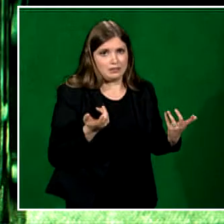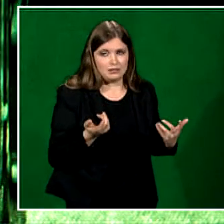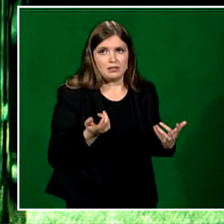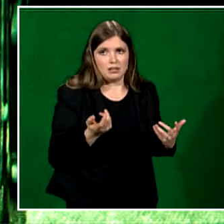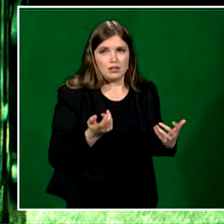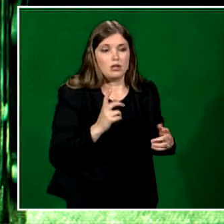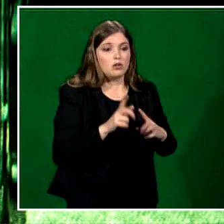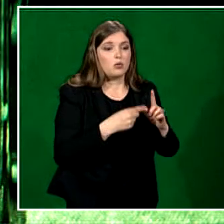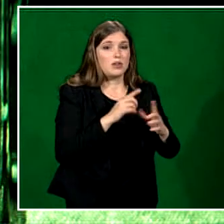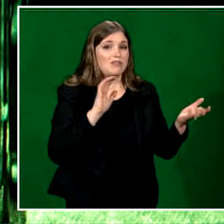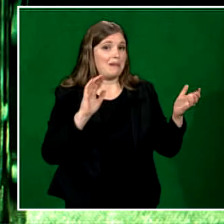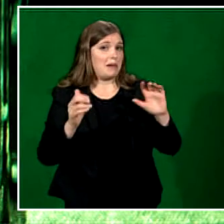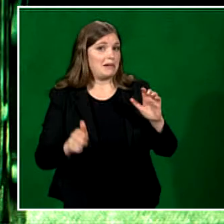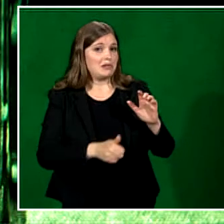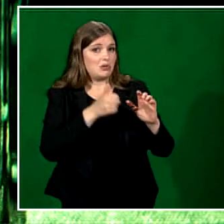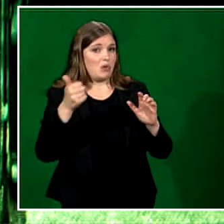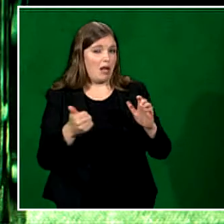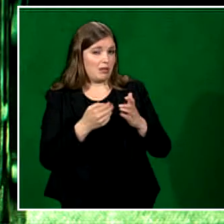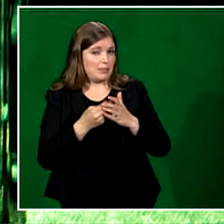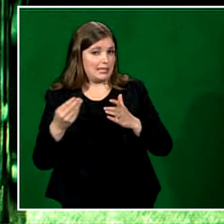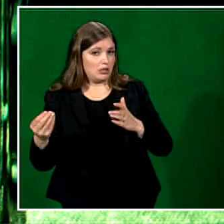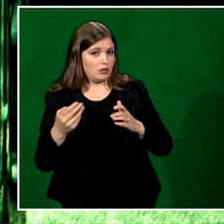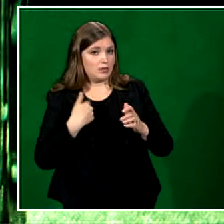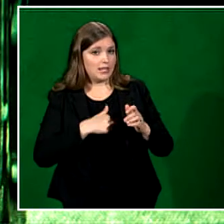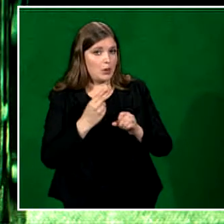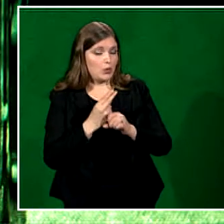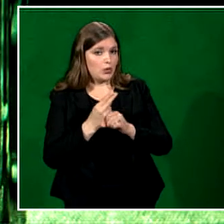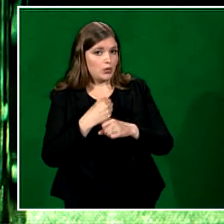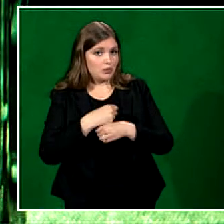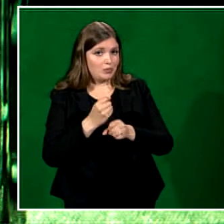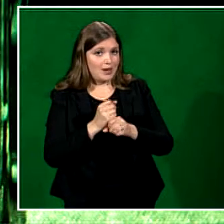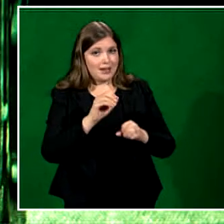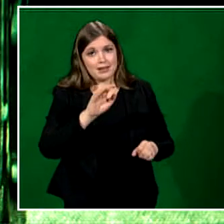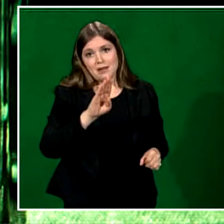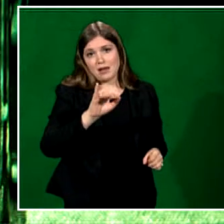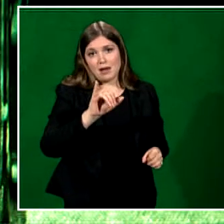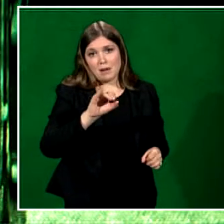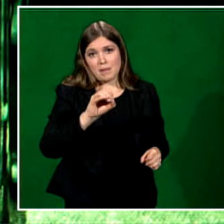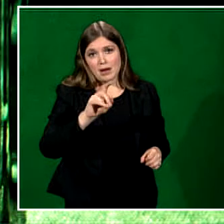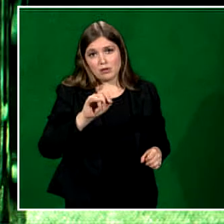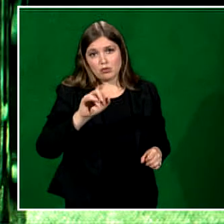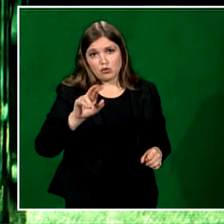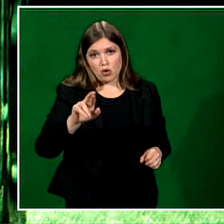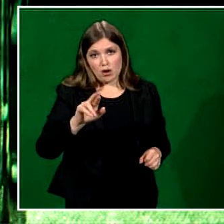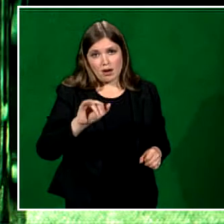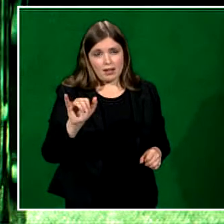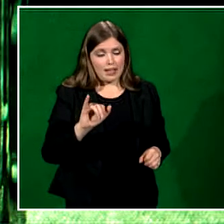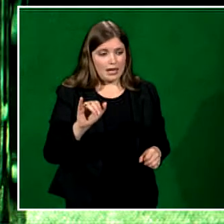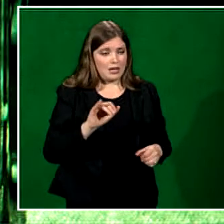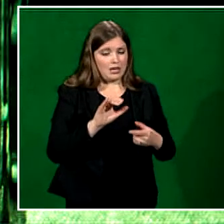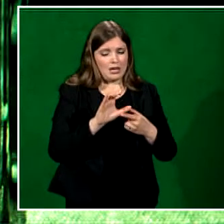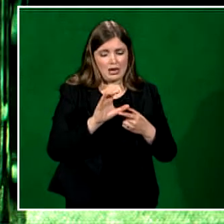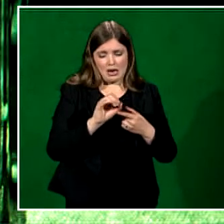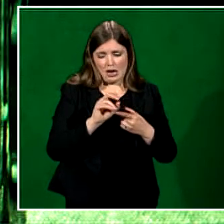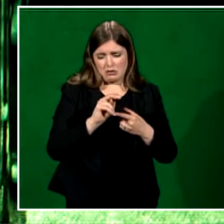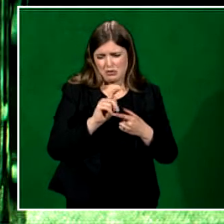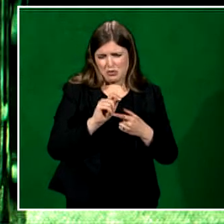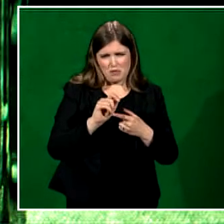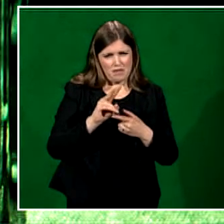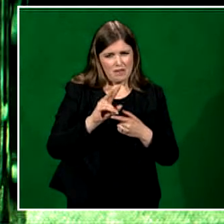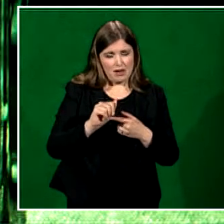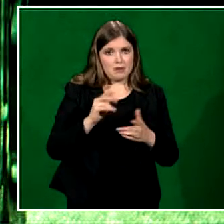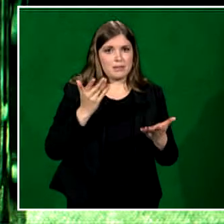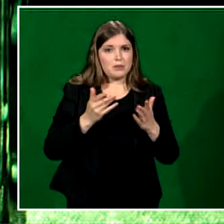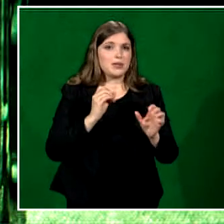the other materials that we use to produce the biochar, like the corn stover may last like 45